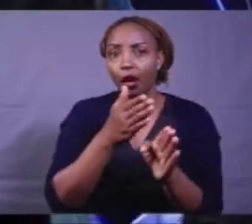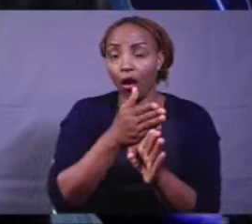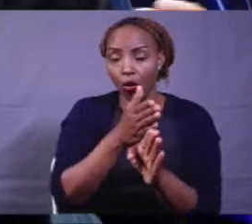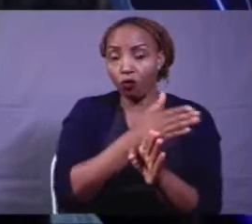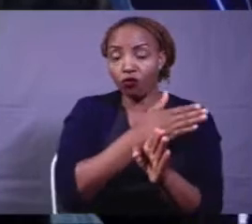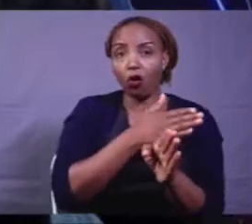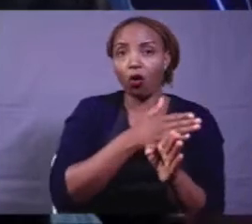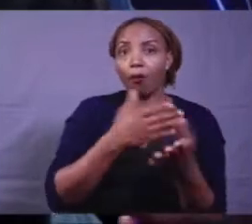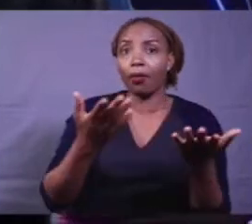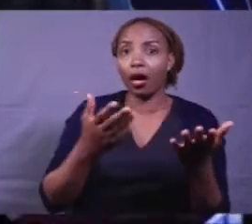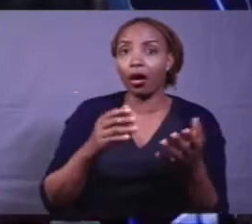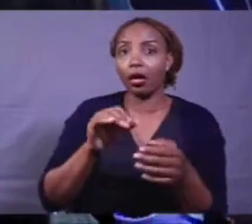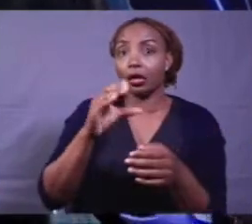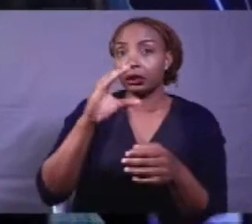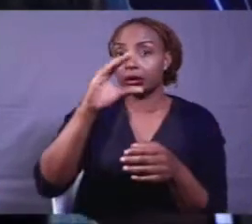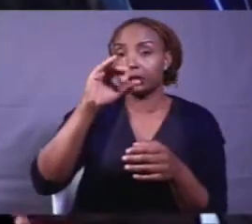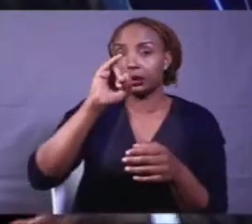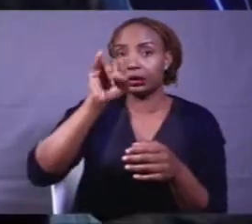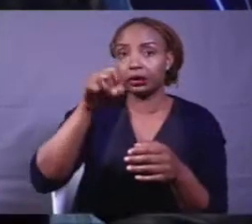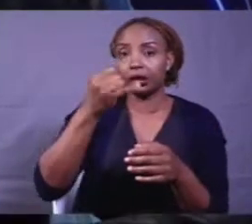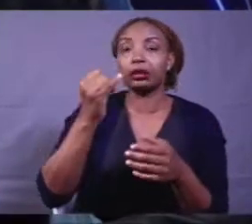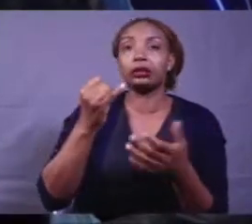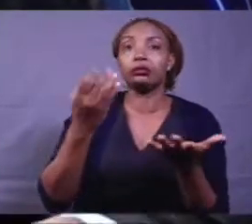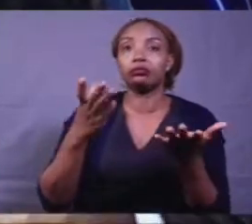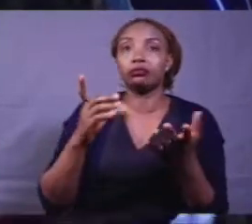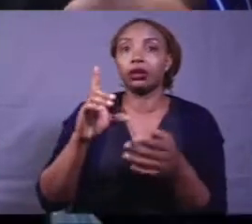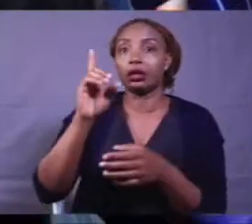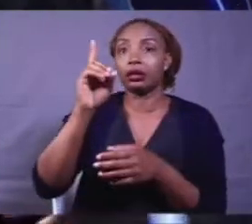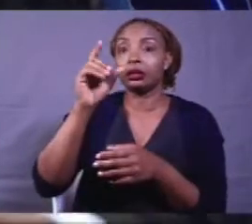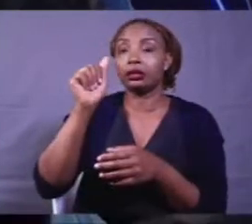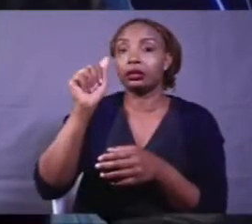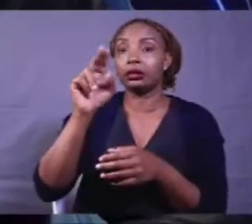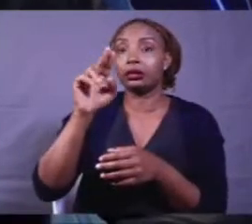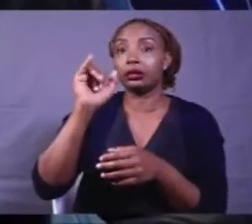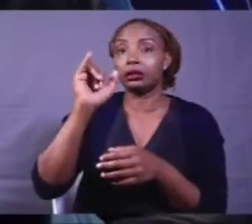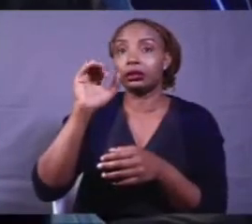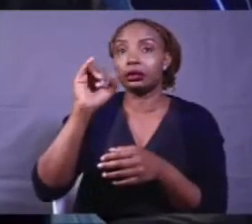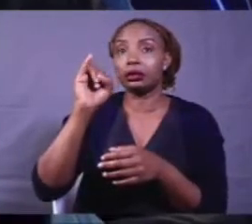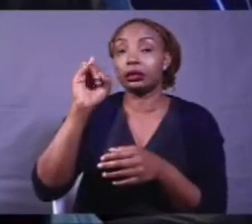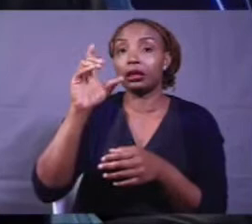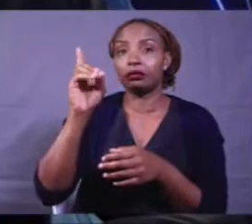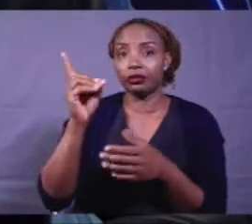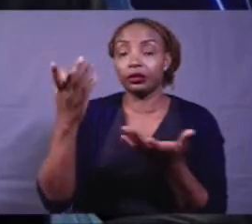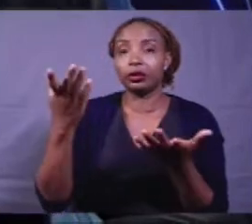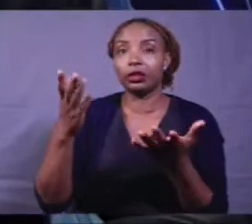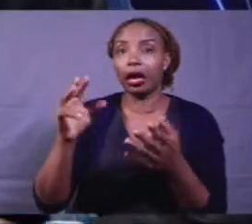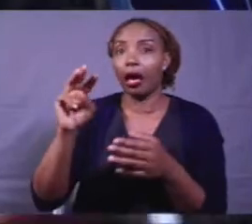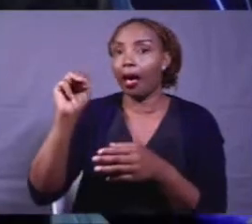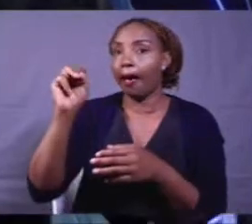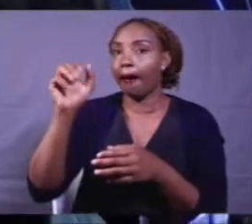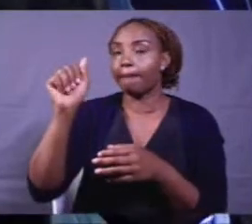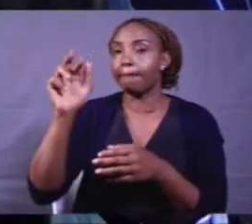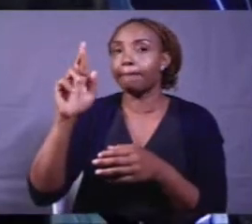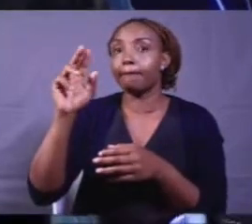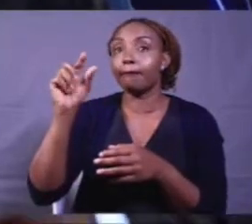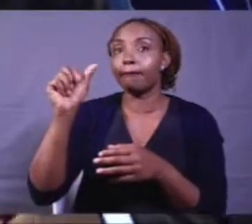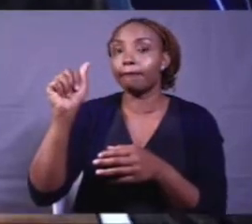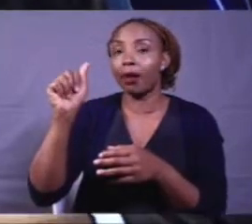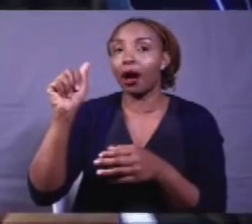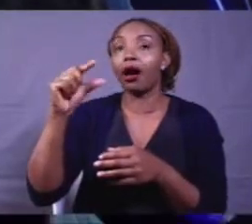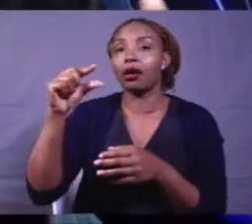of trying to digitize the judiciary. So they set up what you call the e-filing judiciary, e-filing